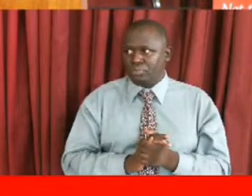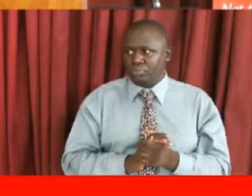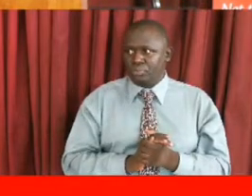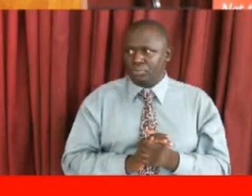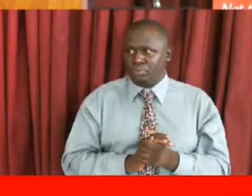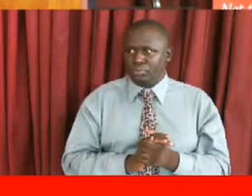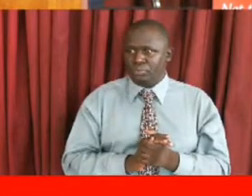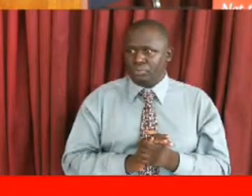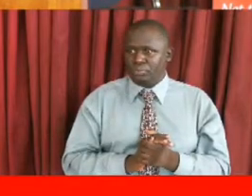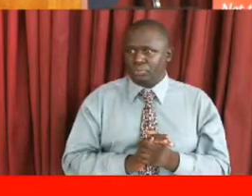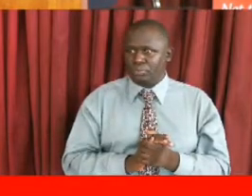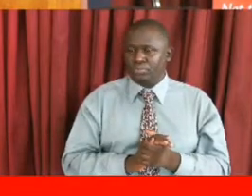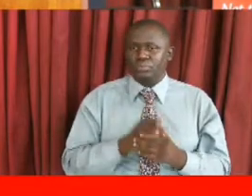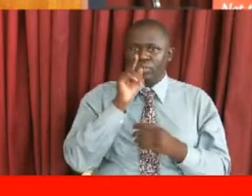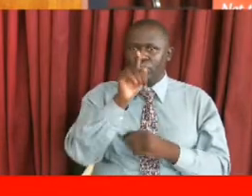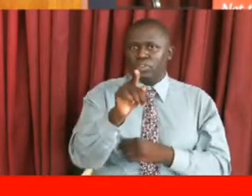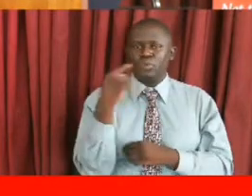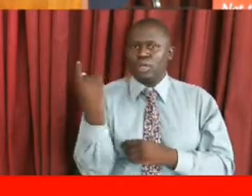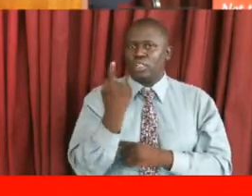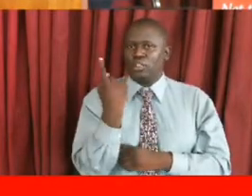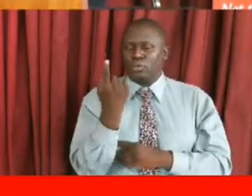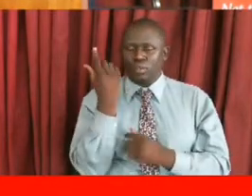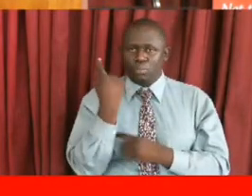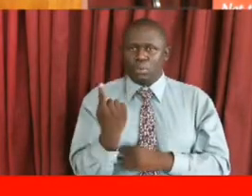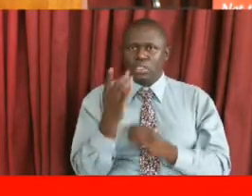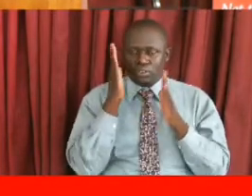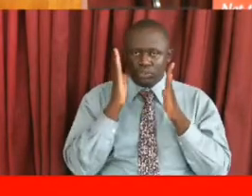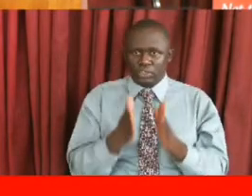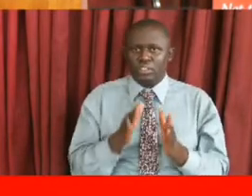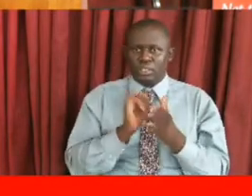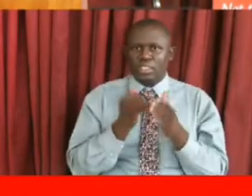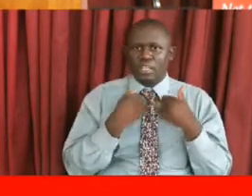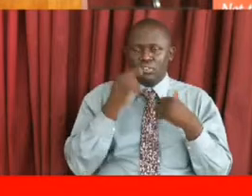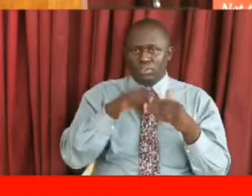Lord you are the only only one who has the name of the